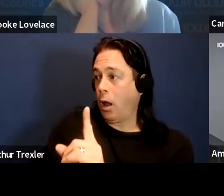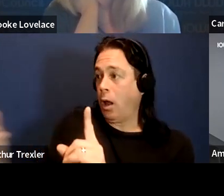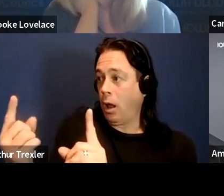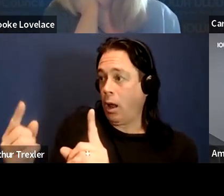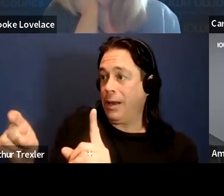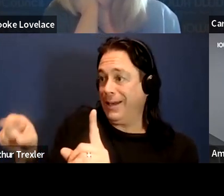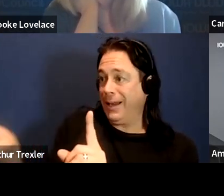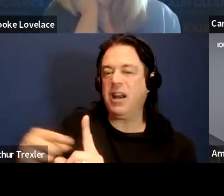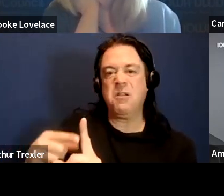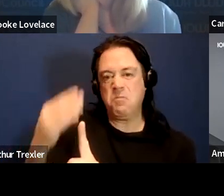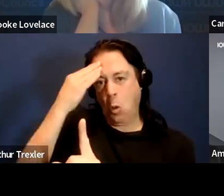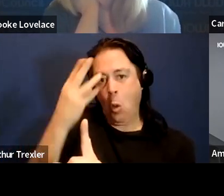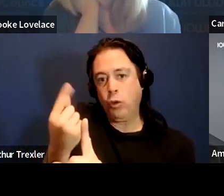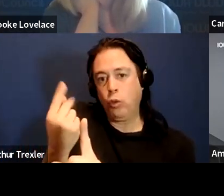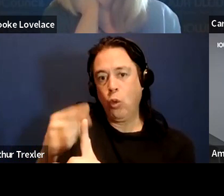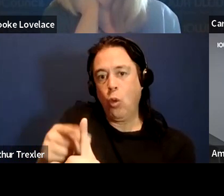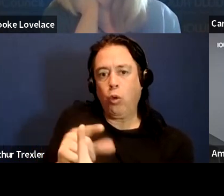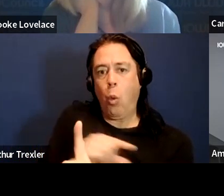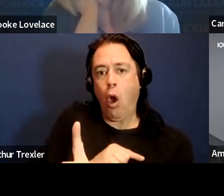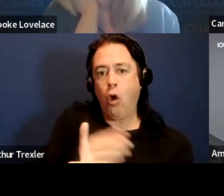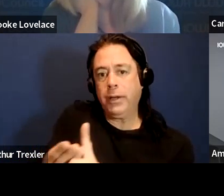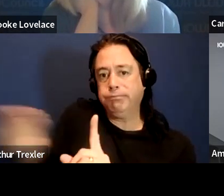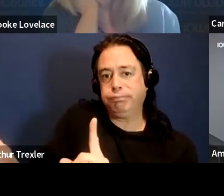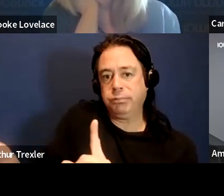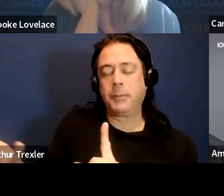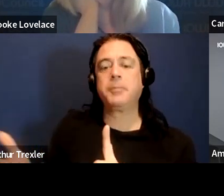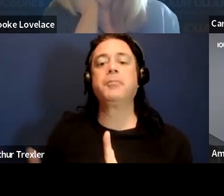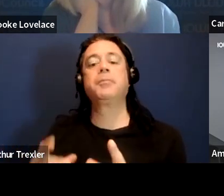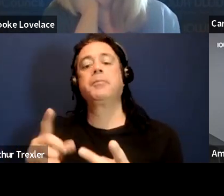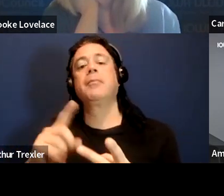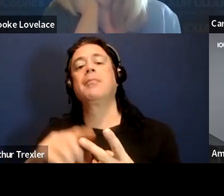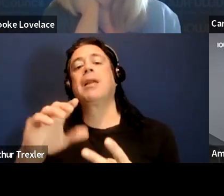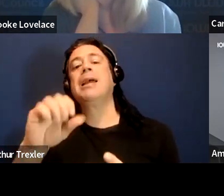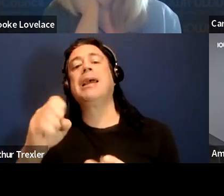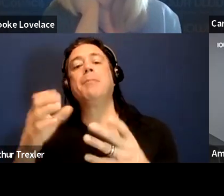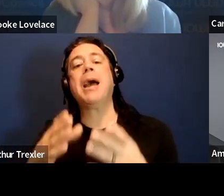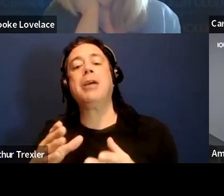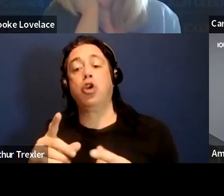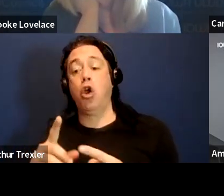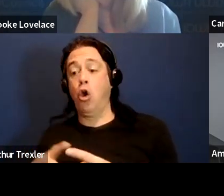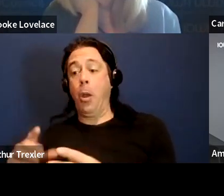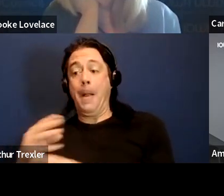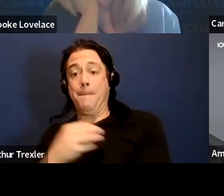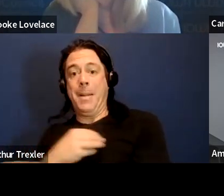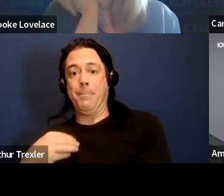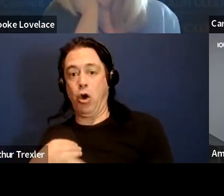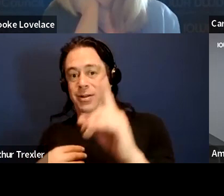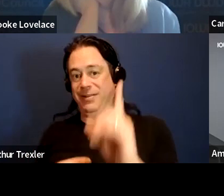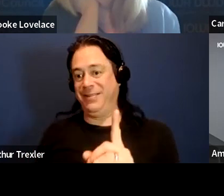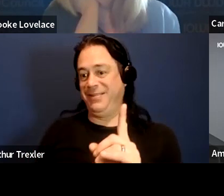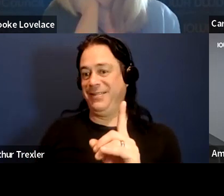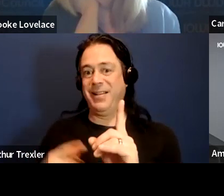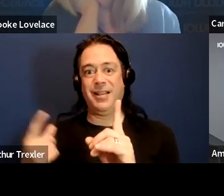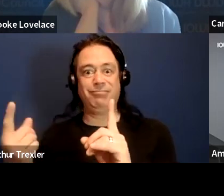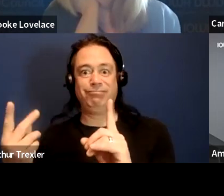quality. The next activity will be setting case management to member ratios. And the reason we need to do